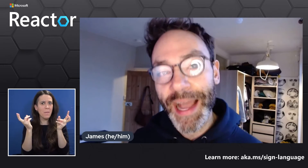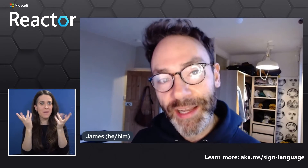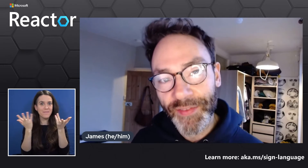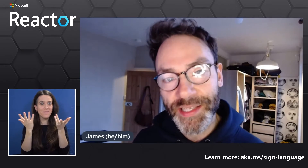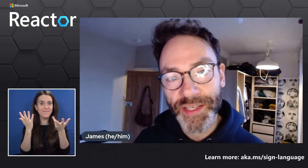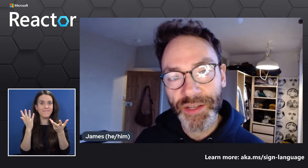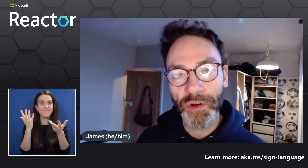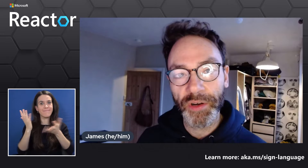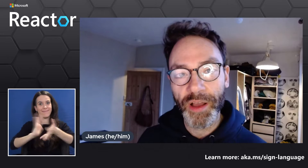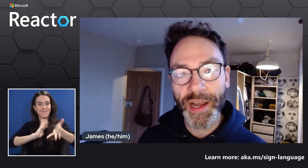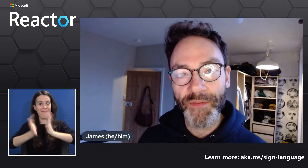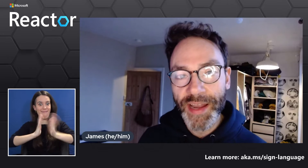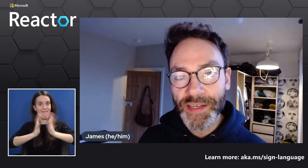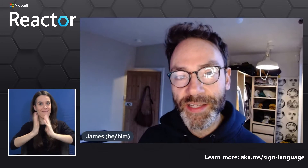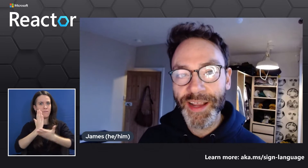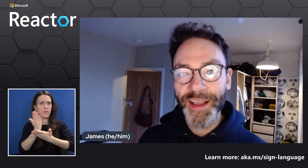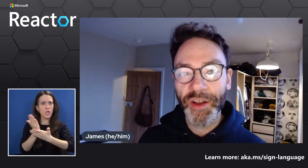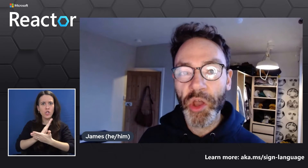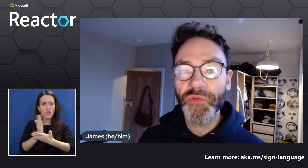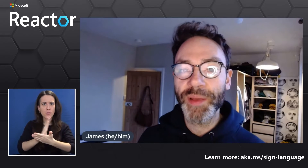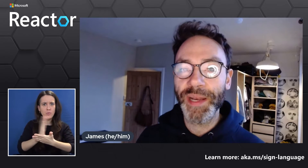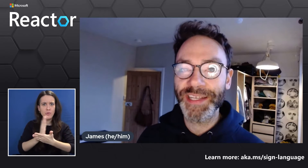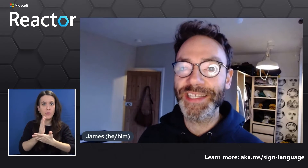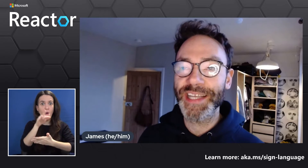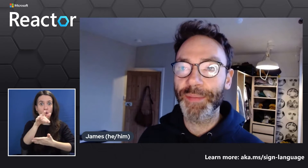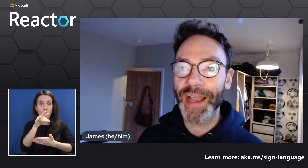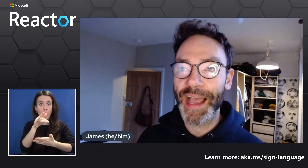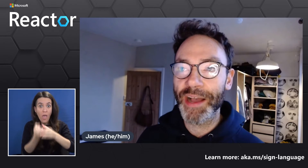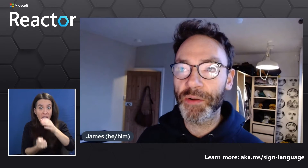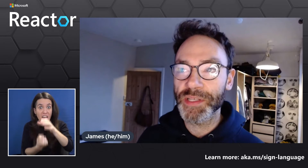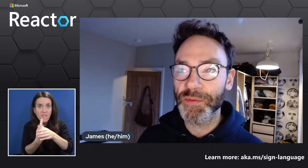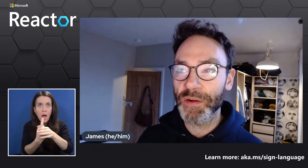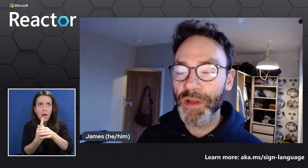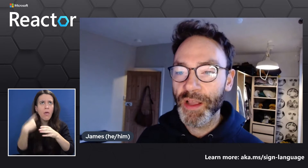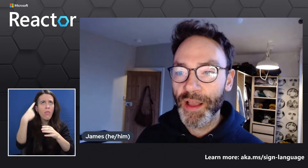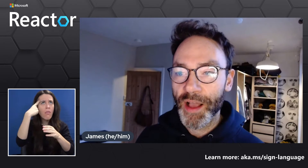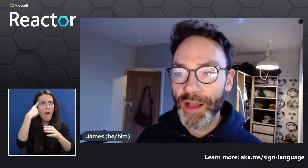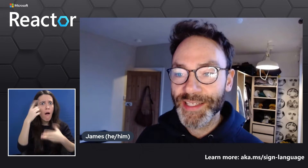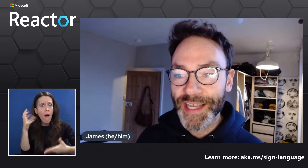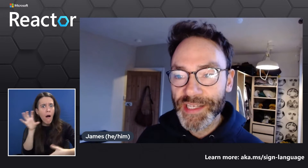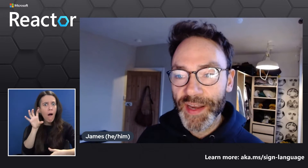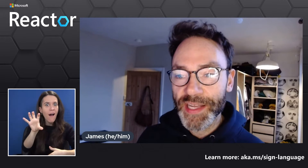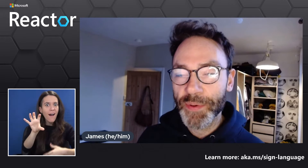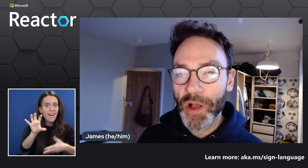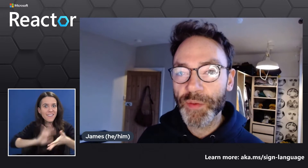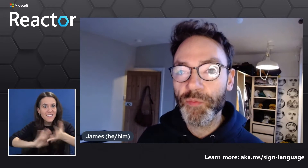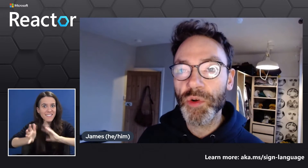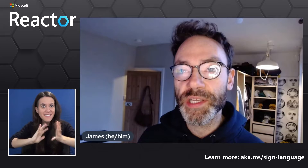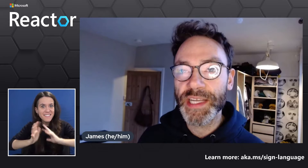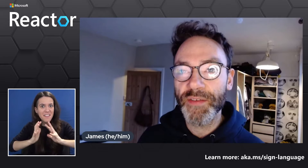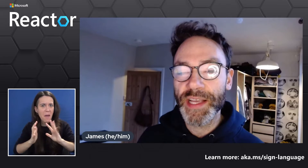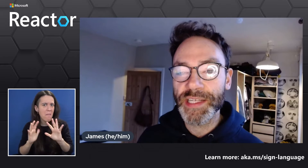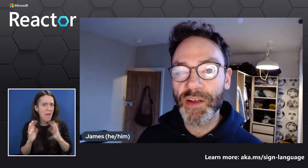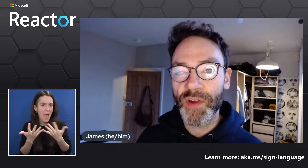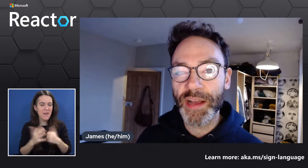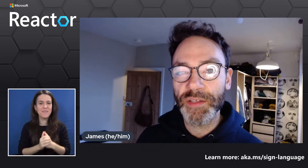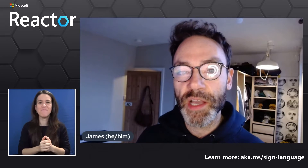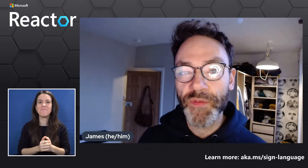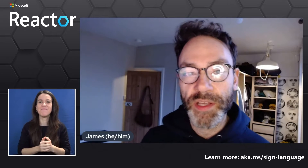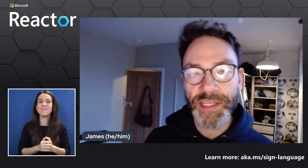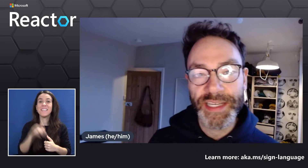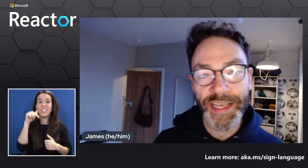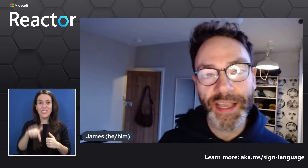about adding this to your online events, and hopefully a bit of detail about how as well. Today's event is part of a broader series